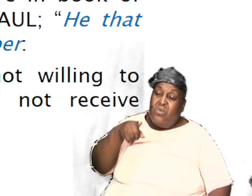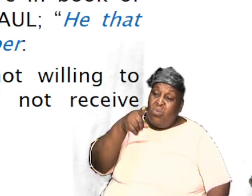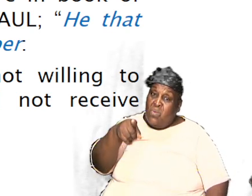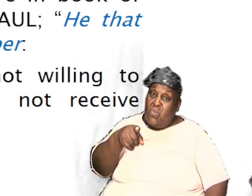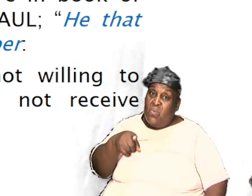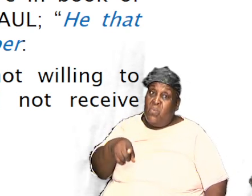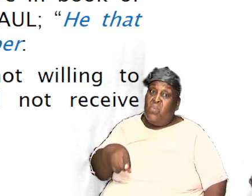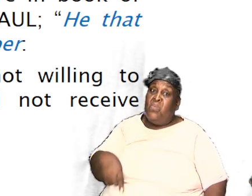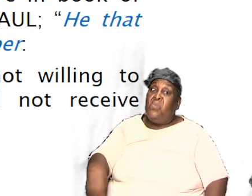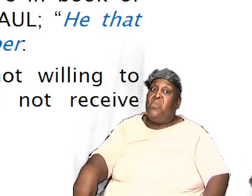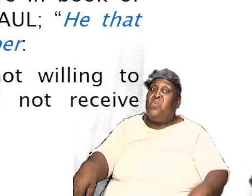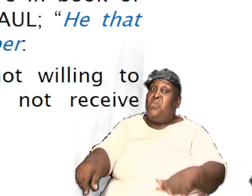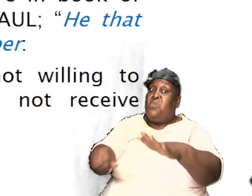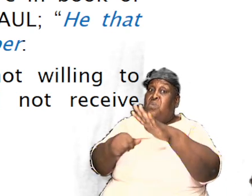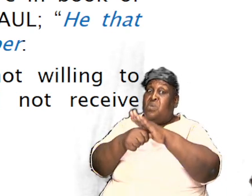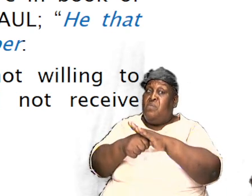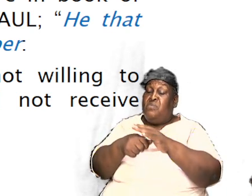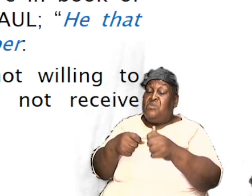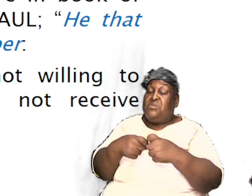not prosper.